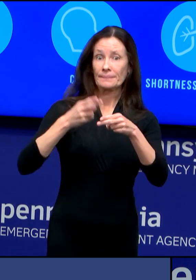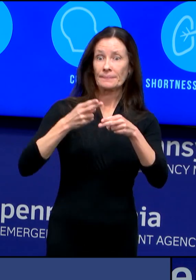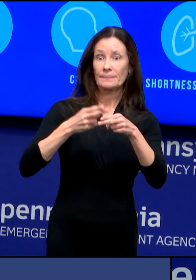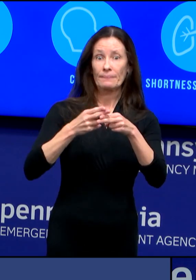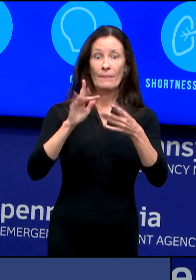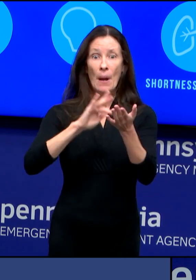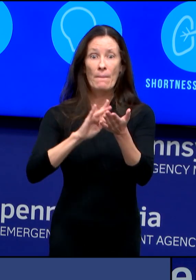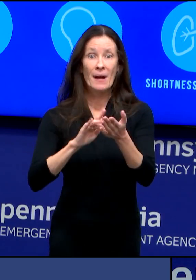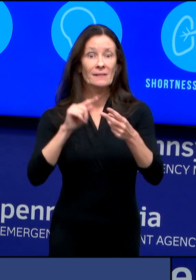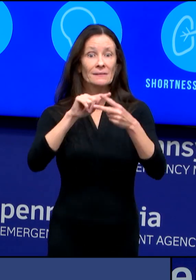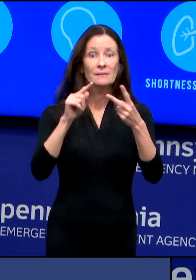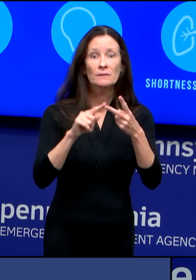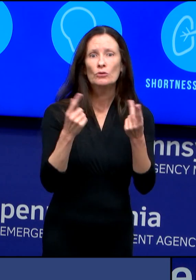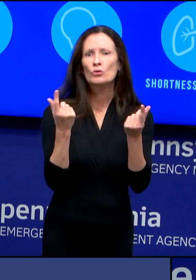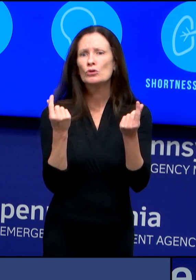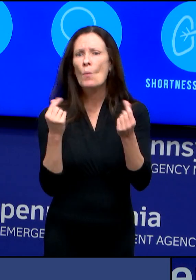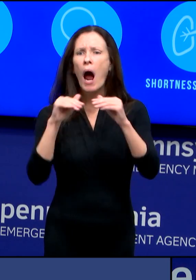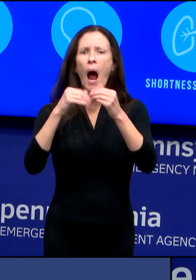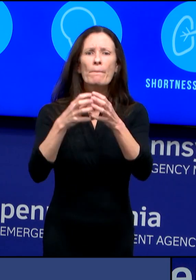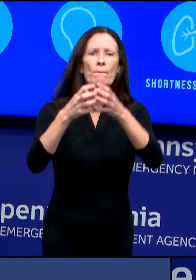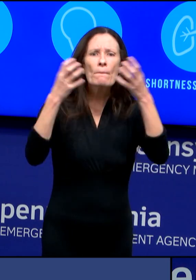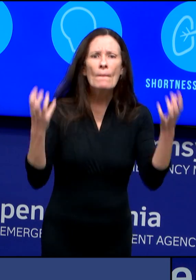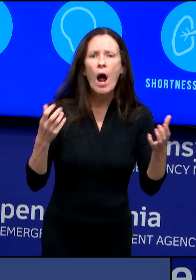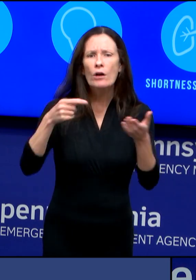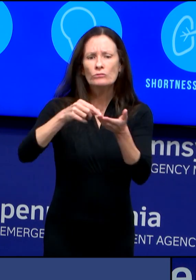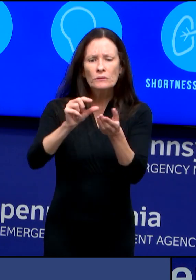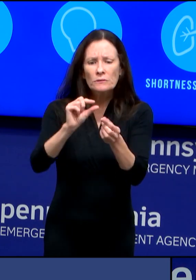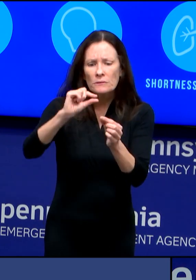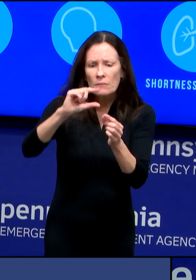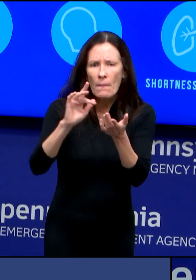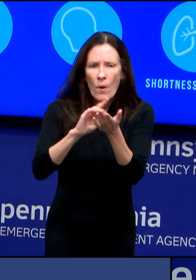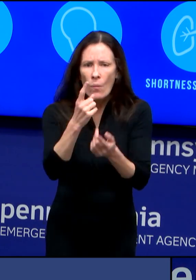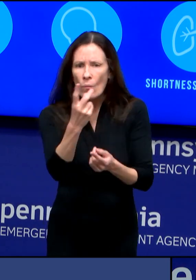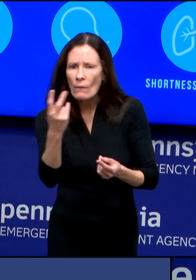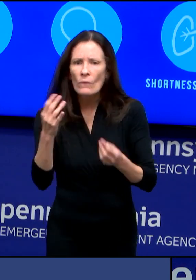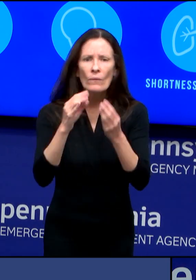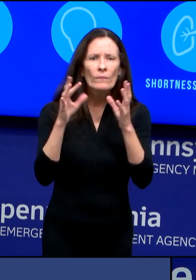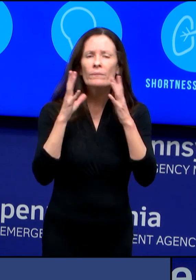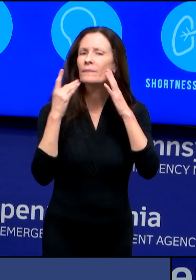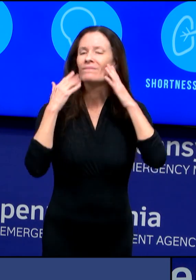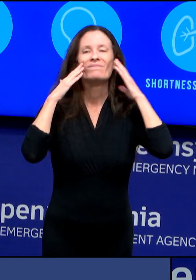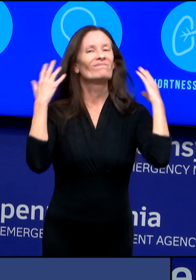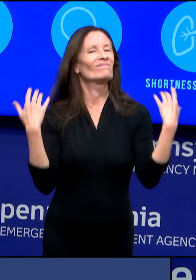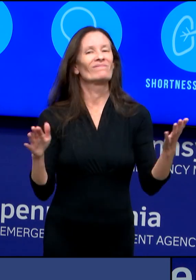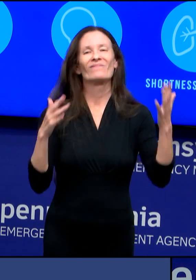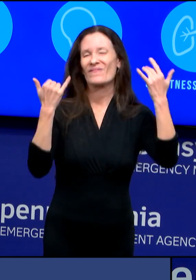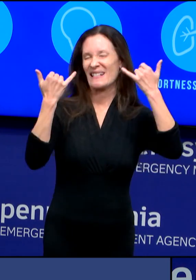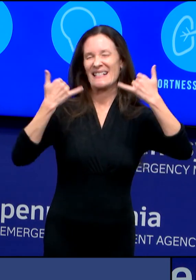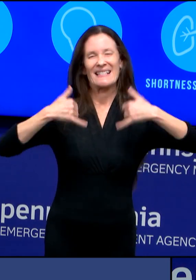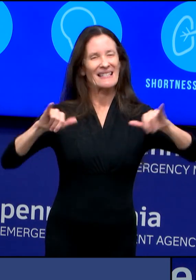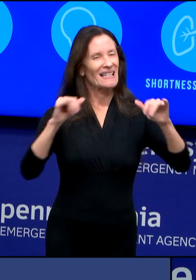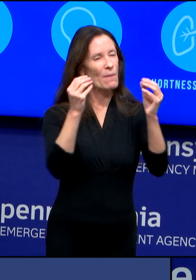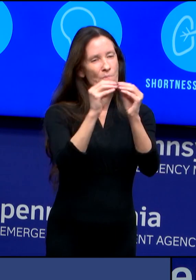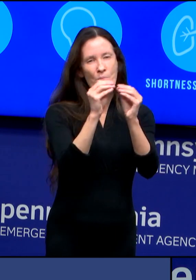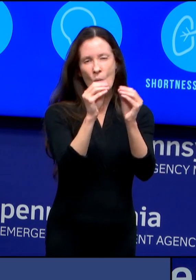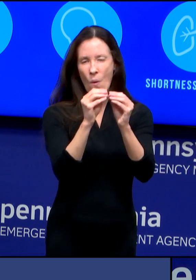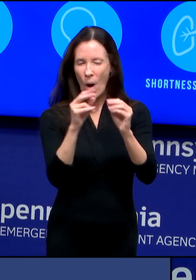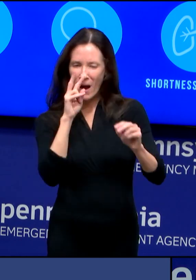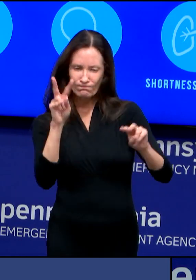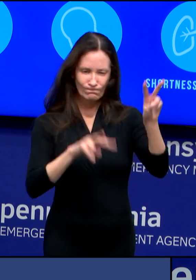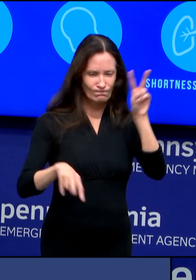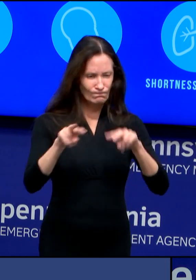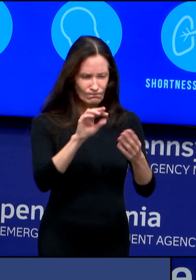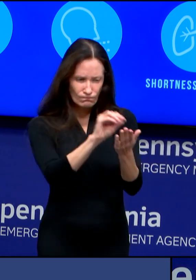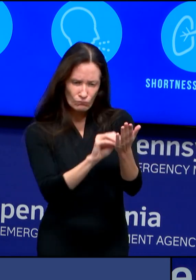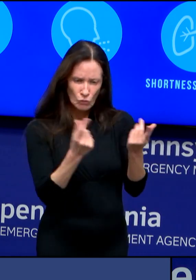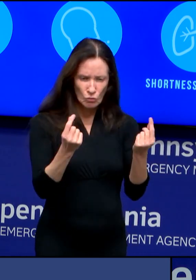lots of information that needs to be known before we have an established treatment for COVID-19. In the meantime, yes, those medications have